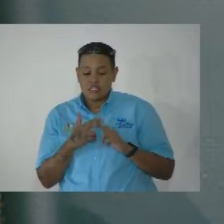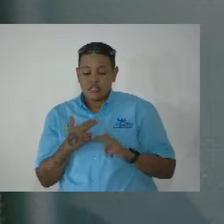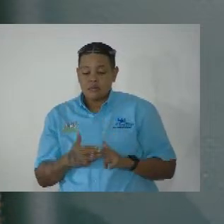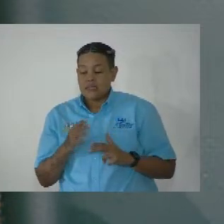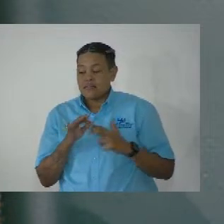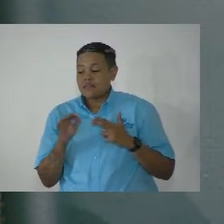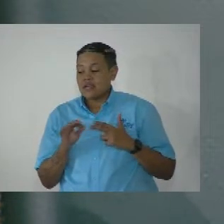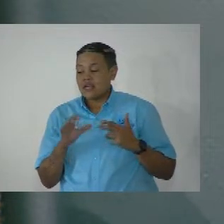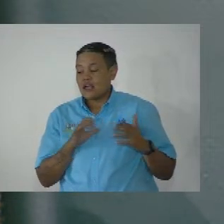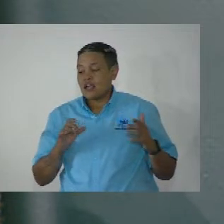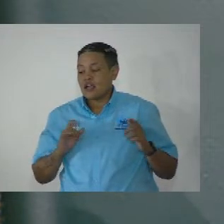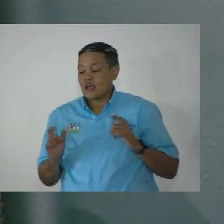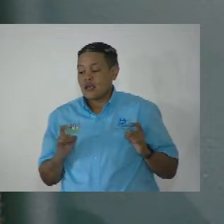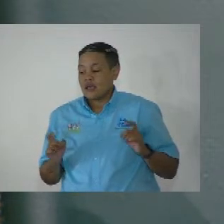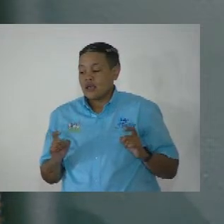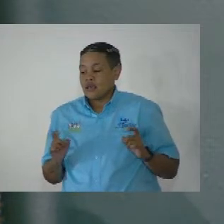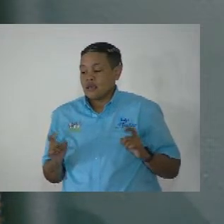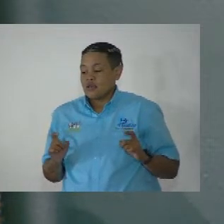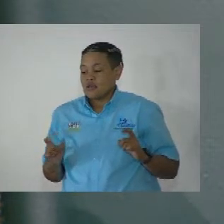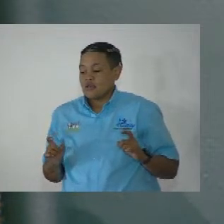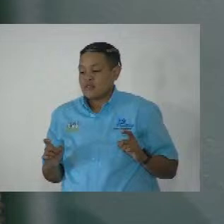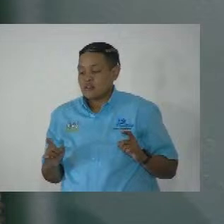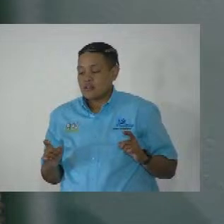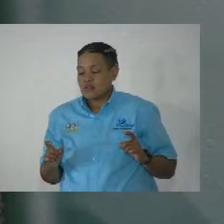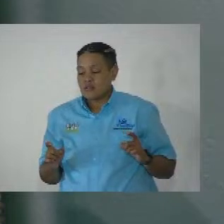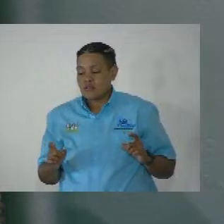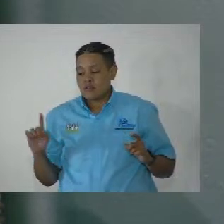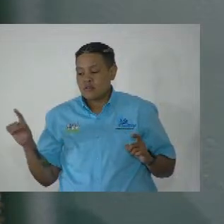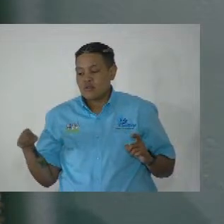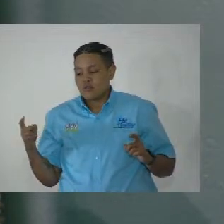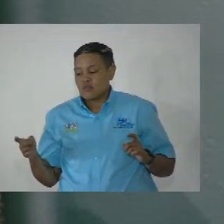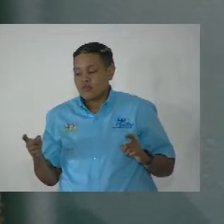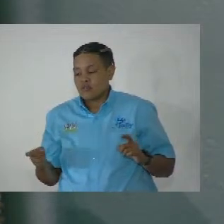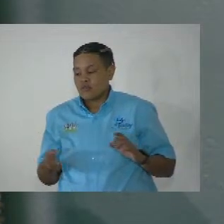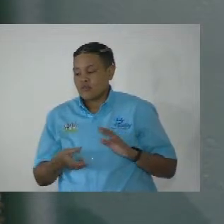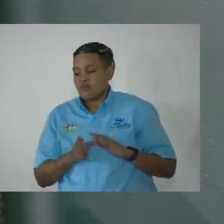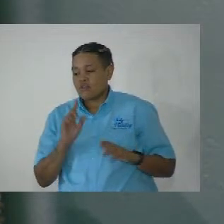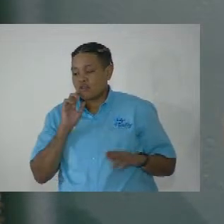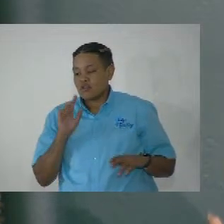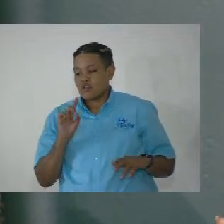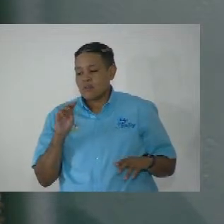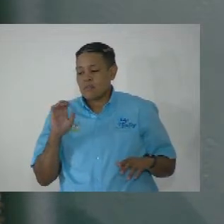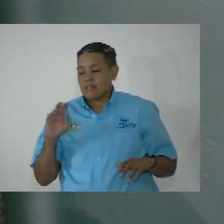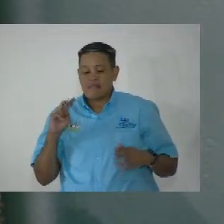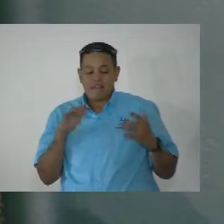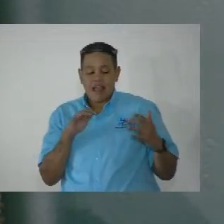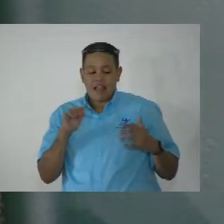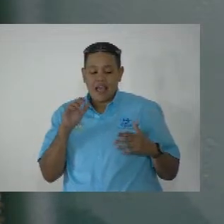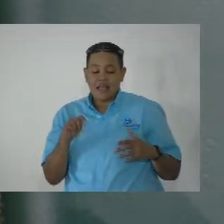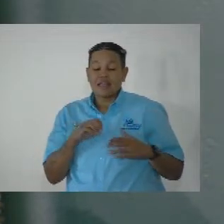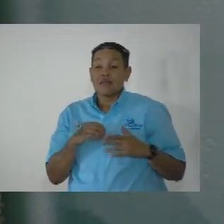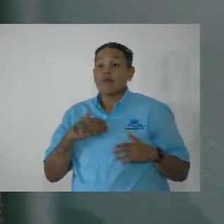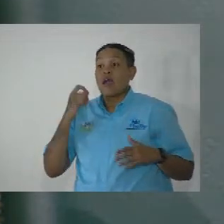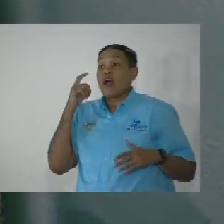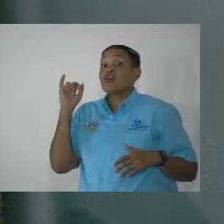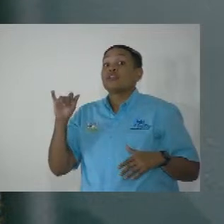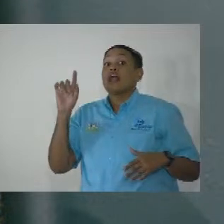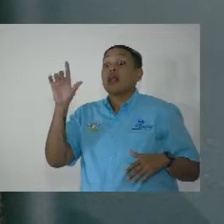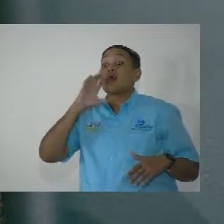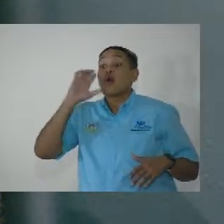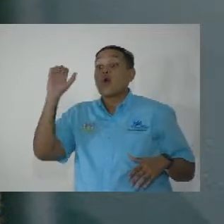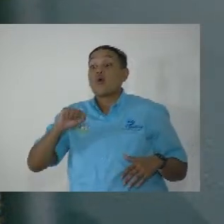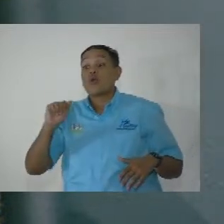joint select is just to review the Domestic Violence Act, which my understanding is that's the